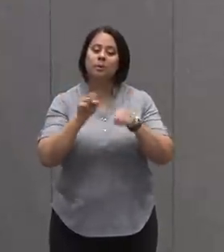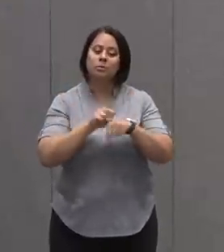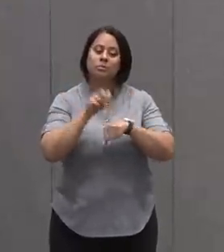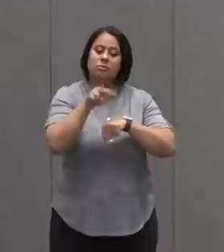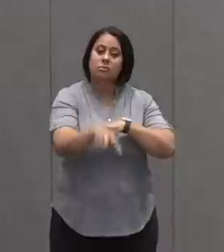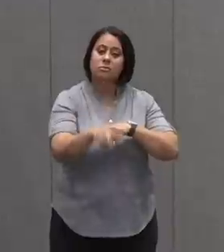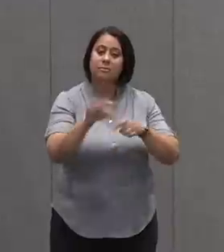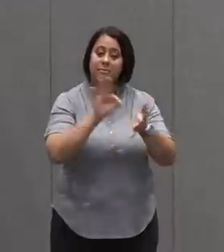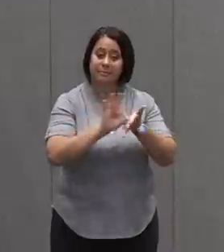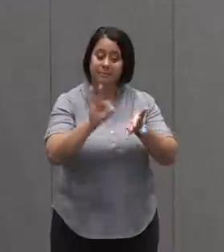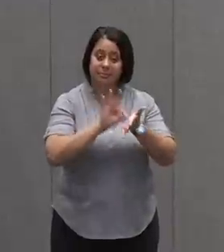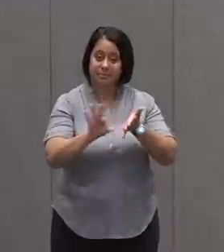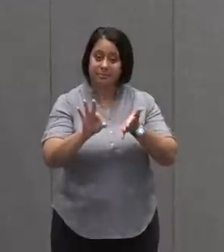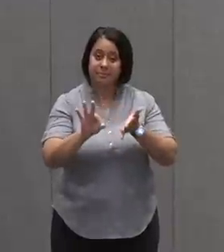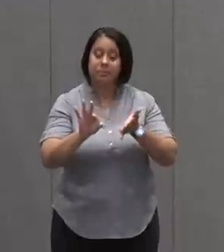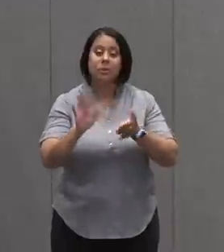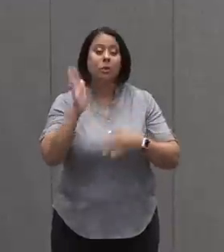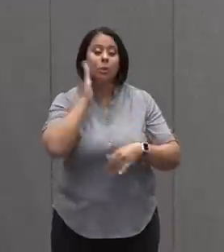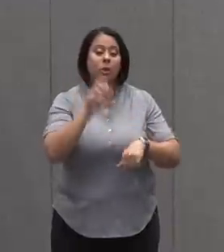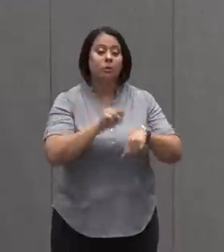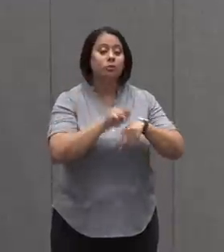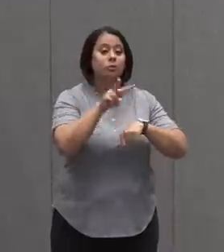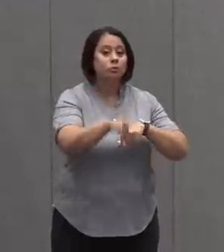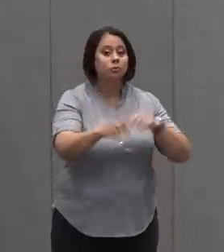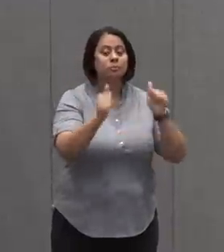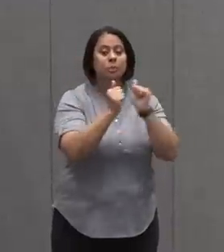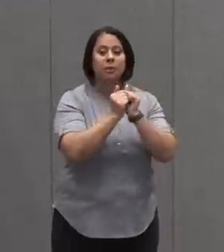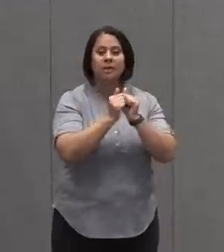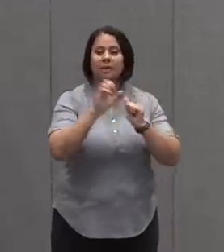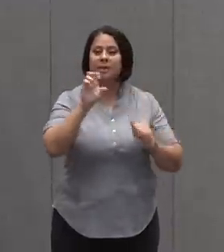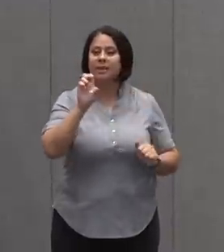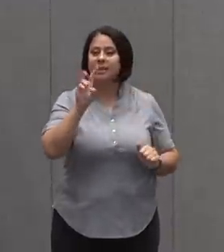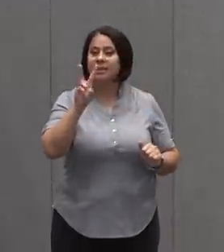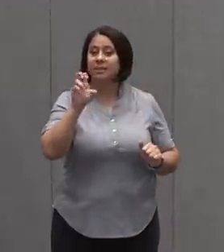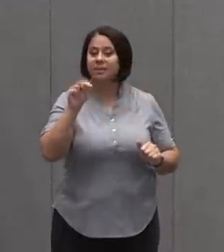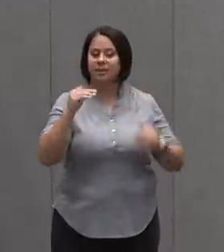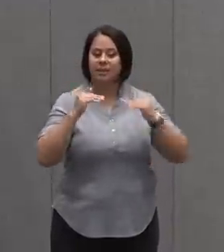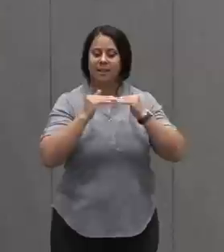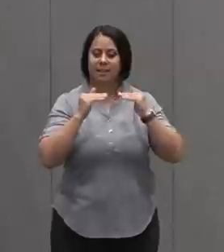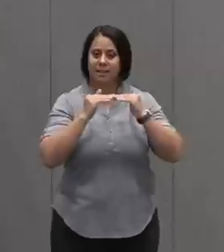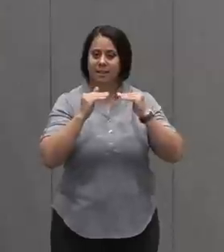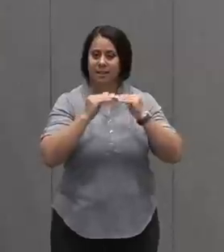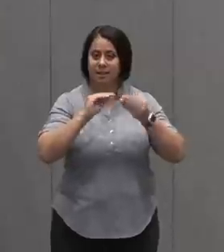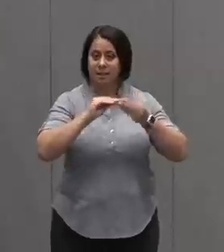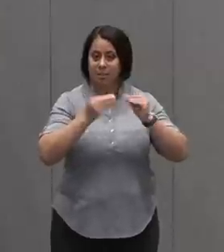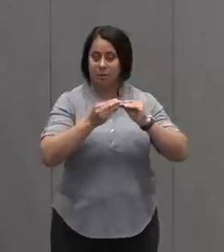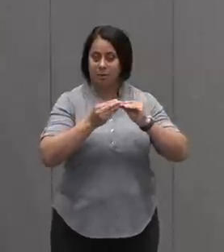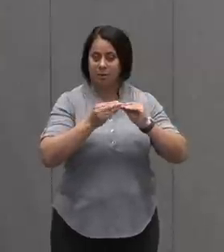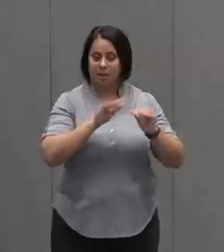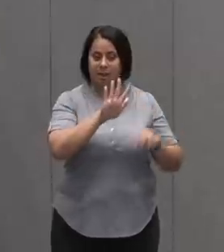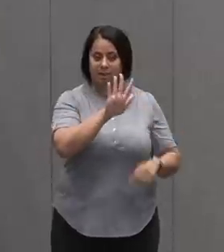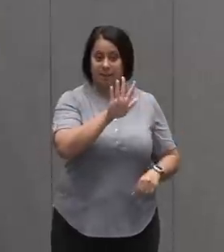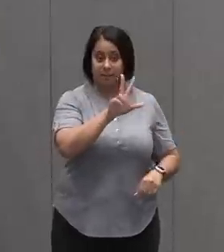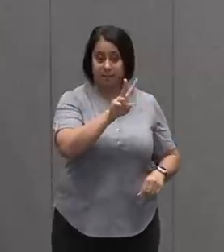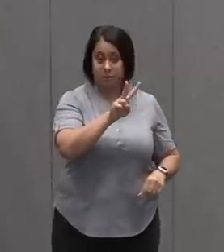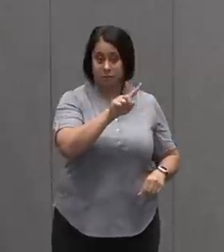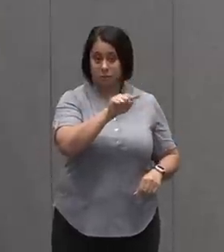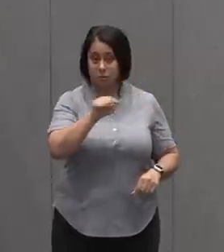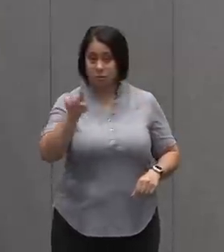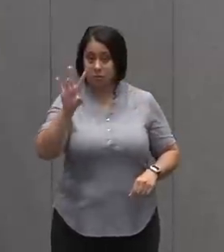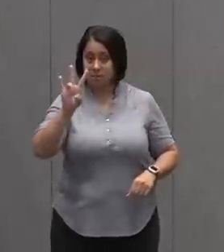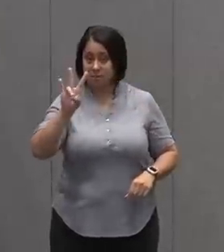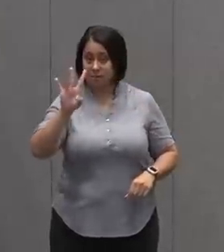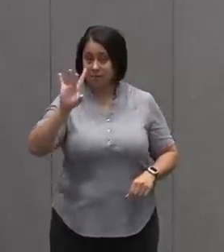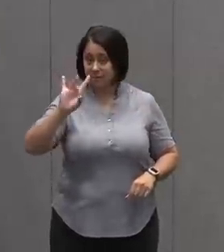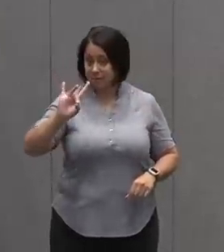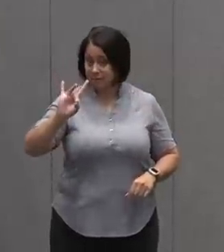we're going to skip count by our even numbers. And I'm going to see if we can do 52 through 78. But